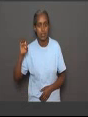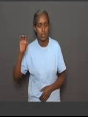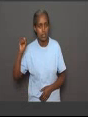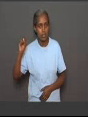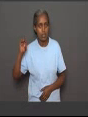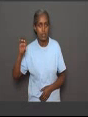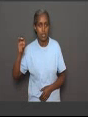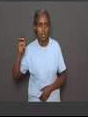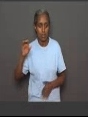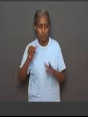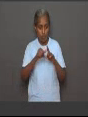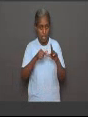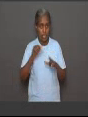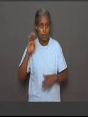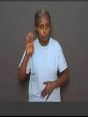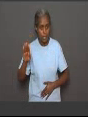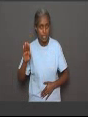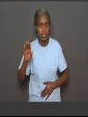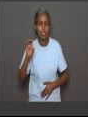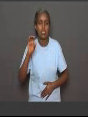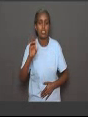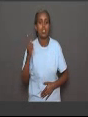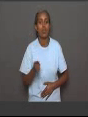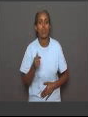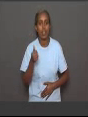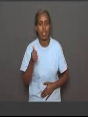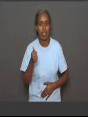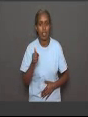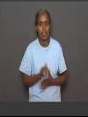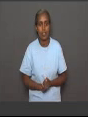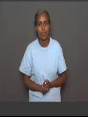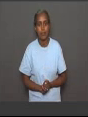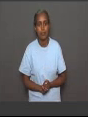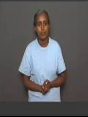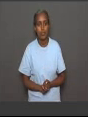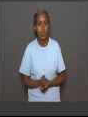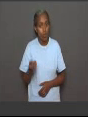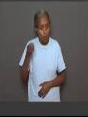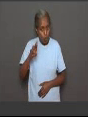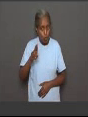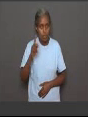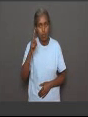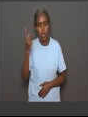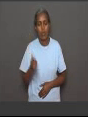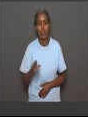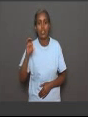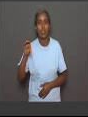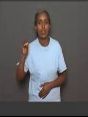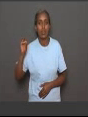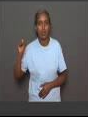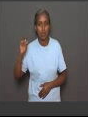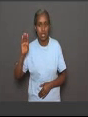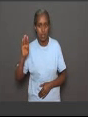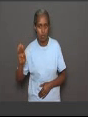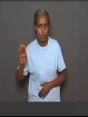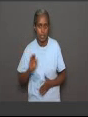The secant of angle B is C over A, or 1